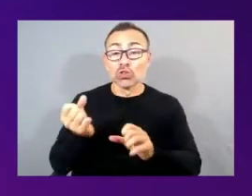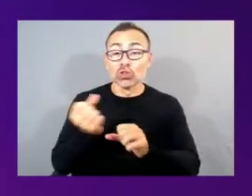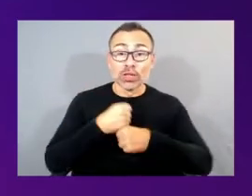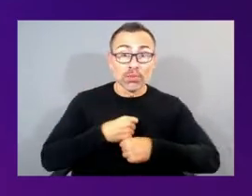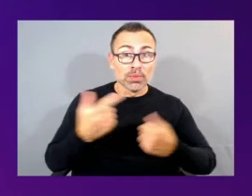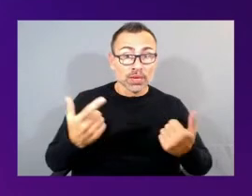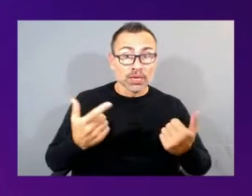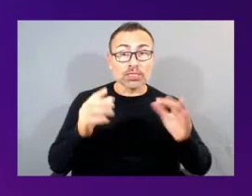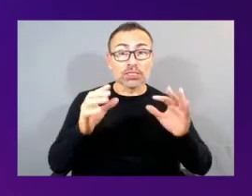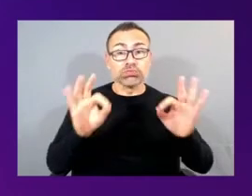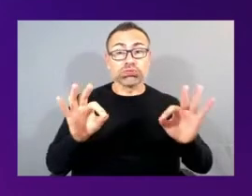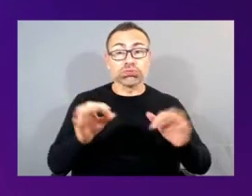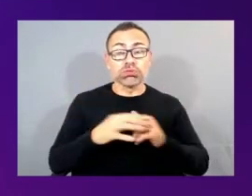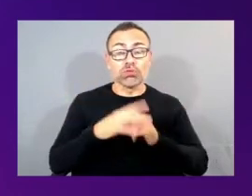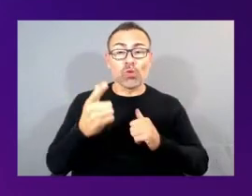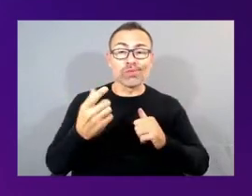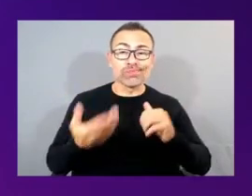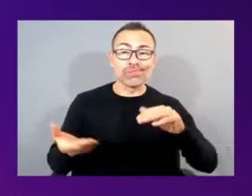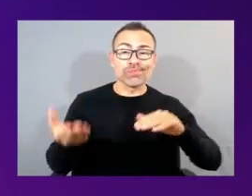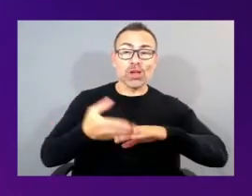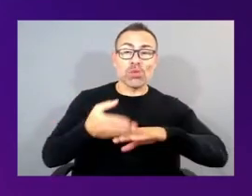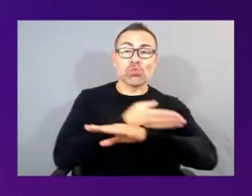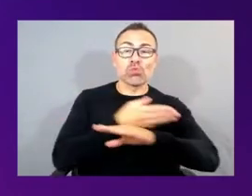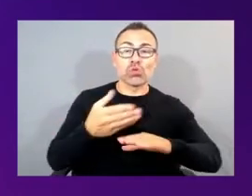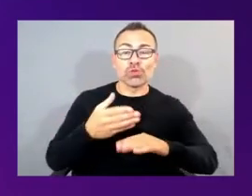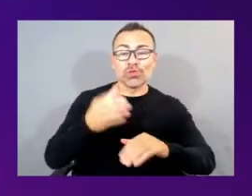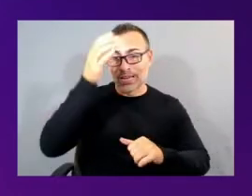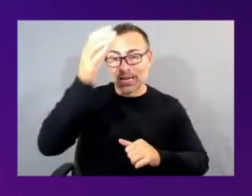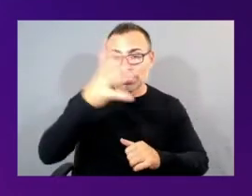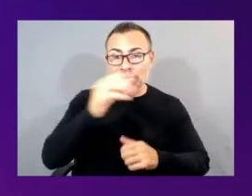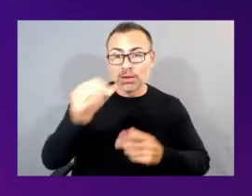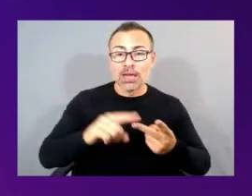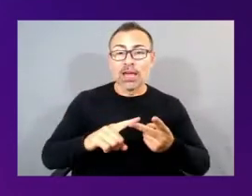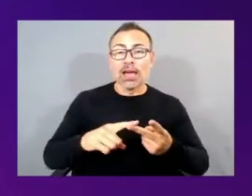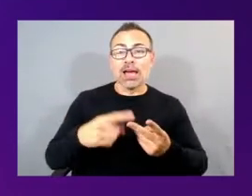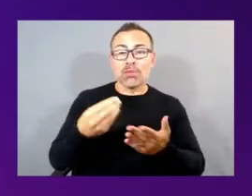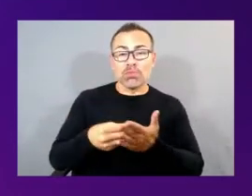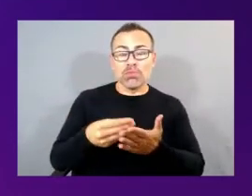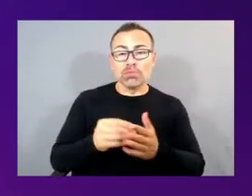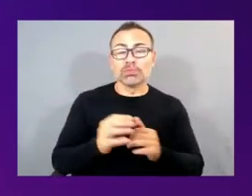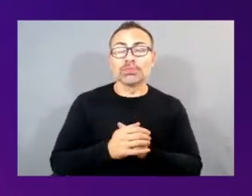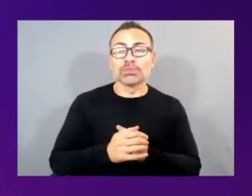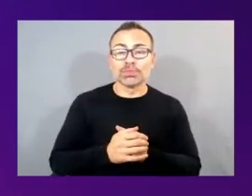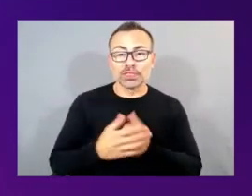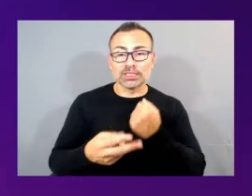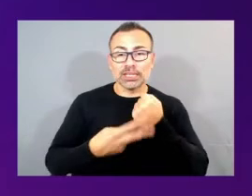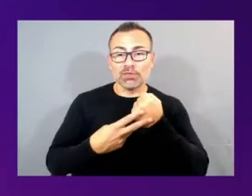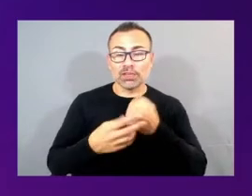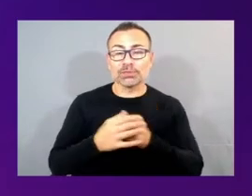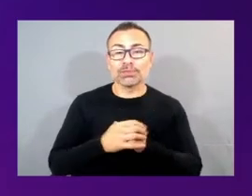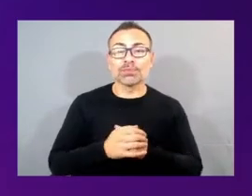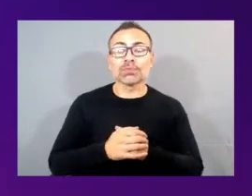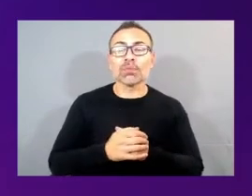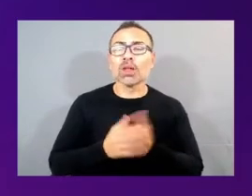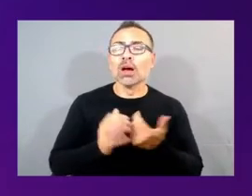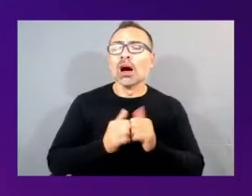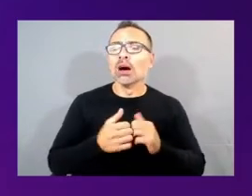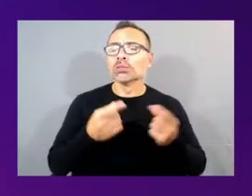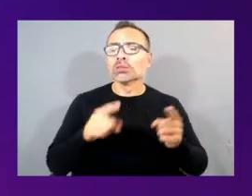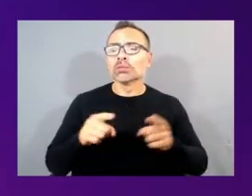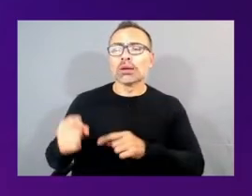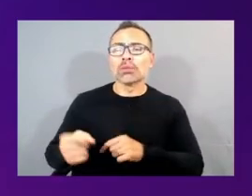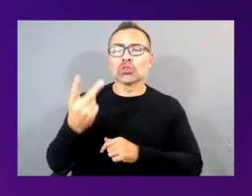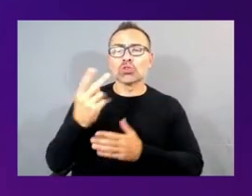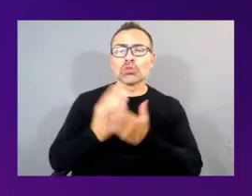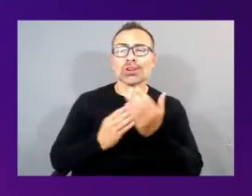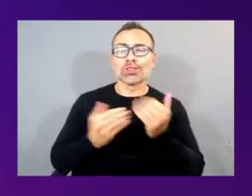very fast. How we do this is basically in two parts. So we have a hardware component or a software component, both